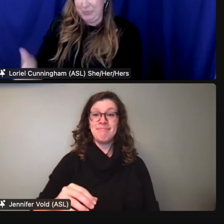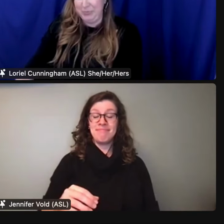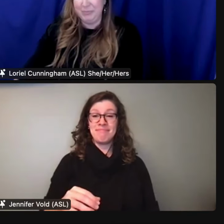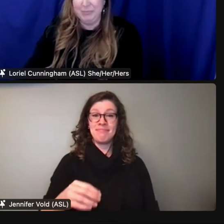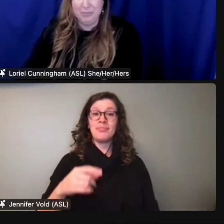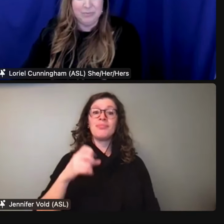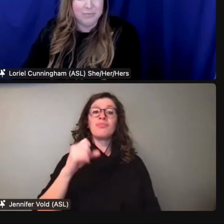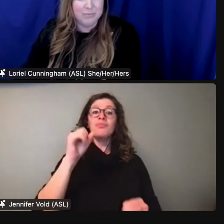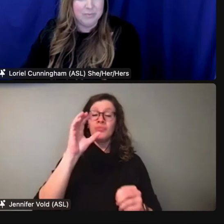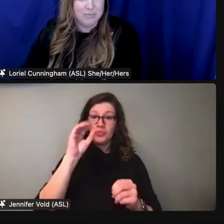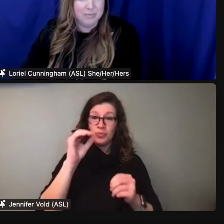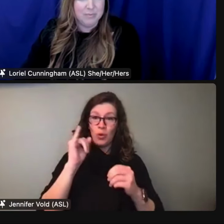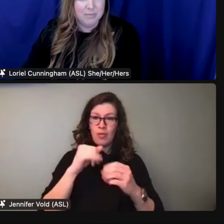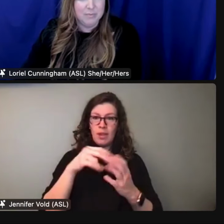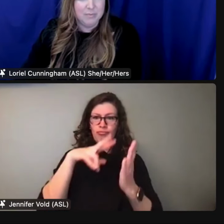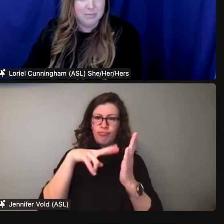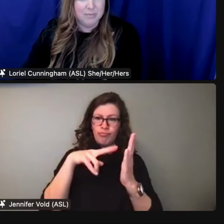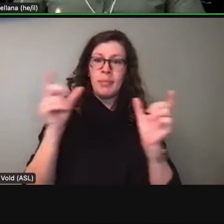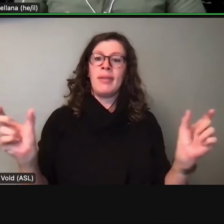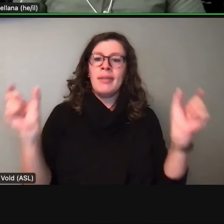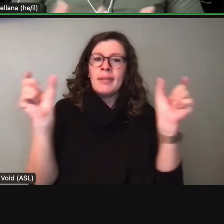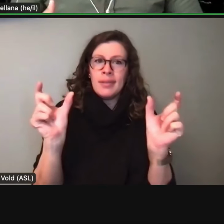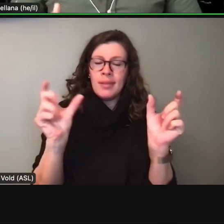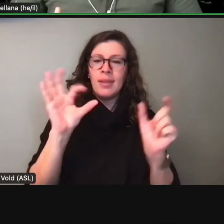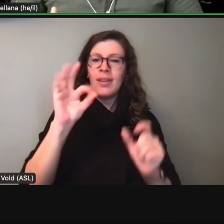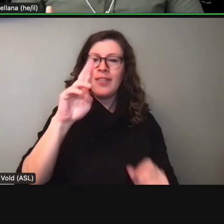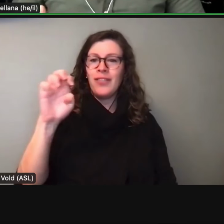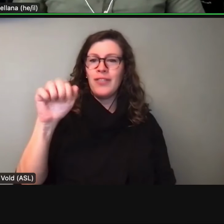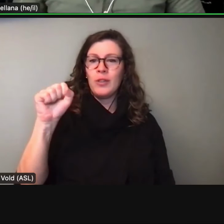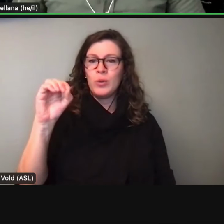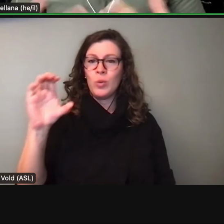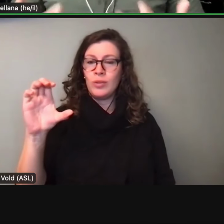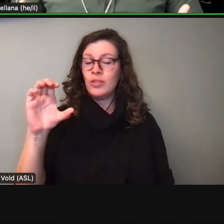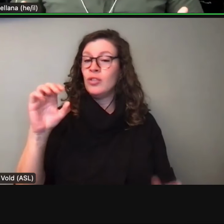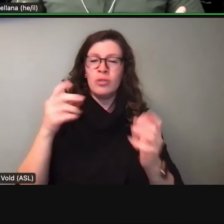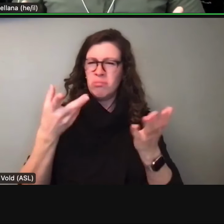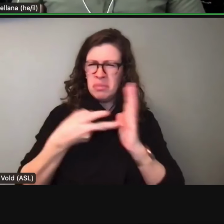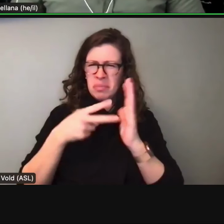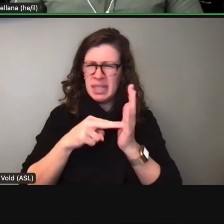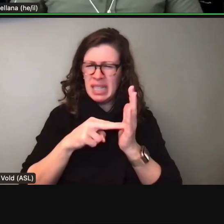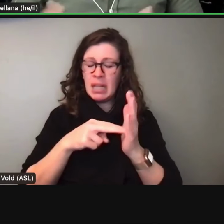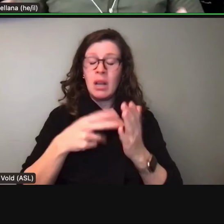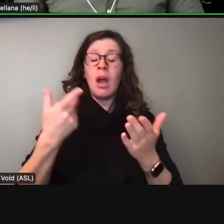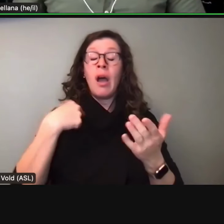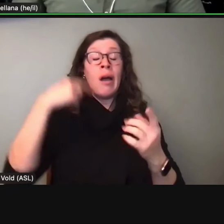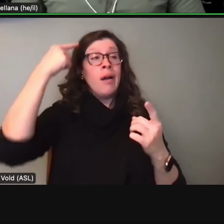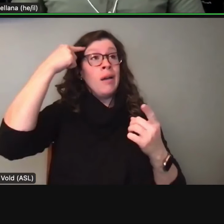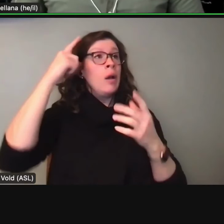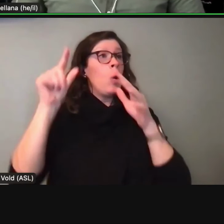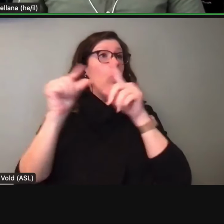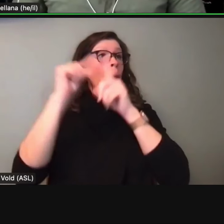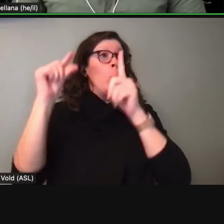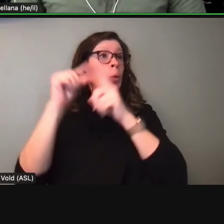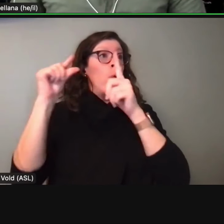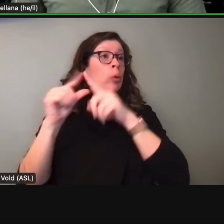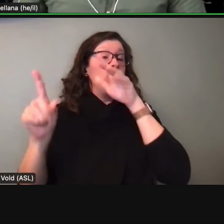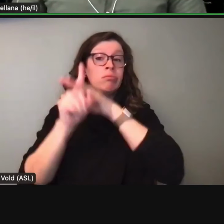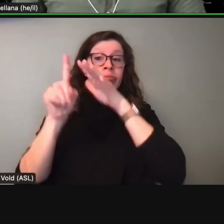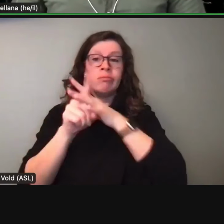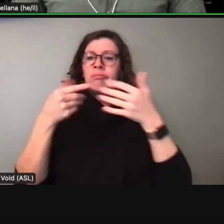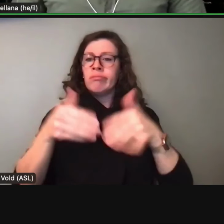by free association, I mean participants were asked to type whatever words came to mind as they came to mind for 5 minutes before